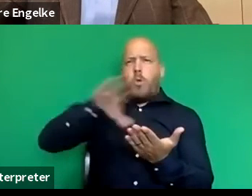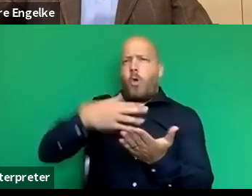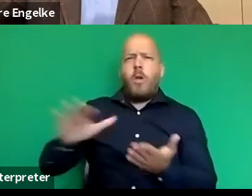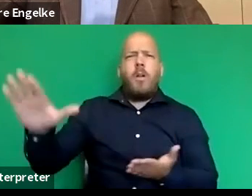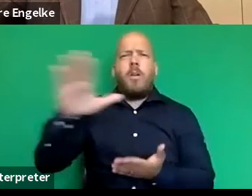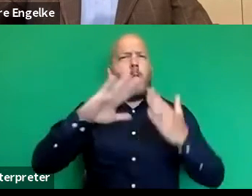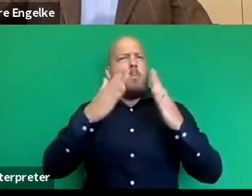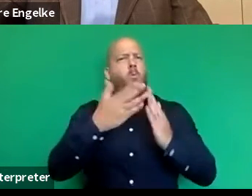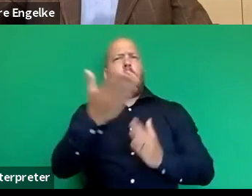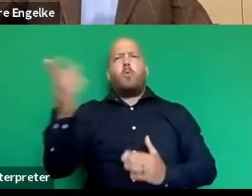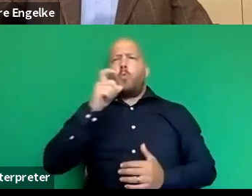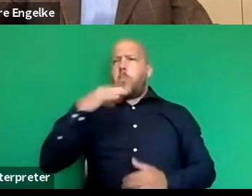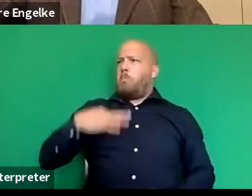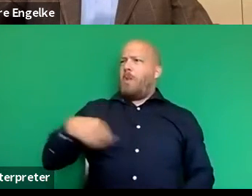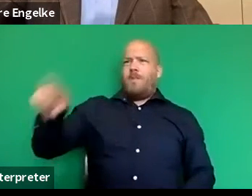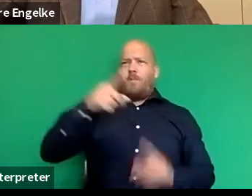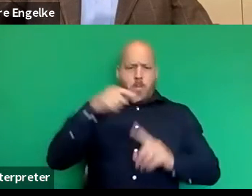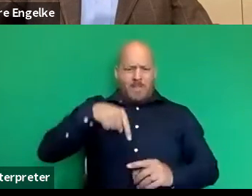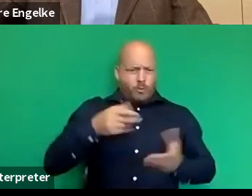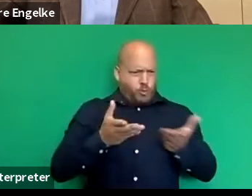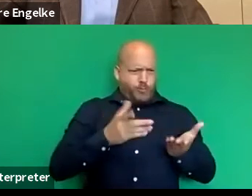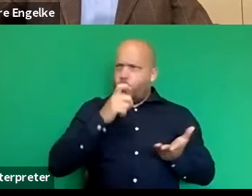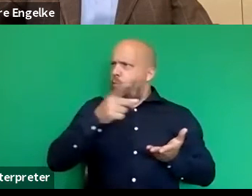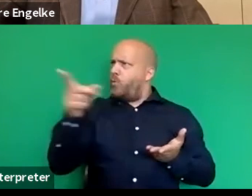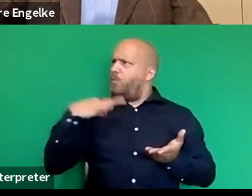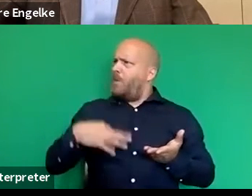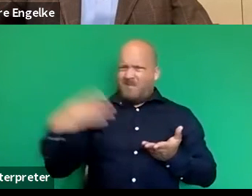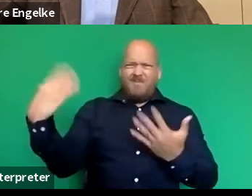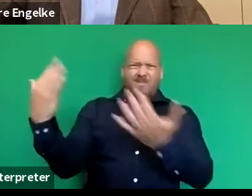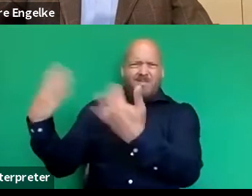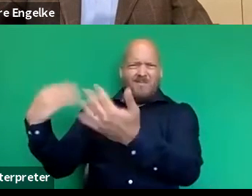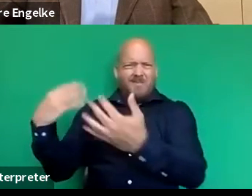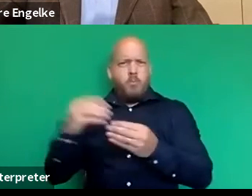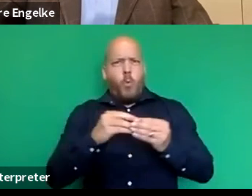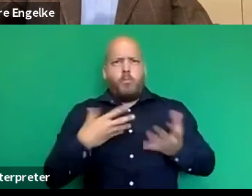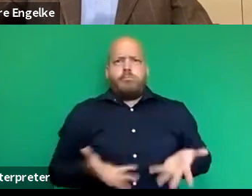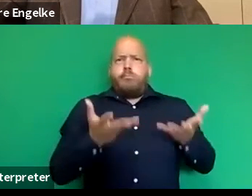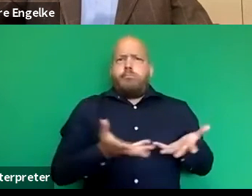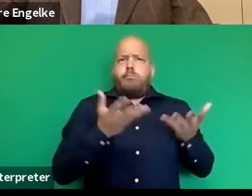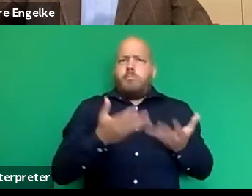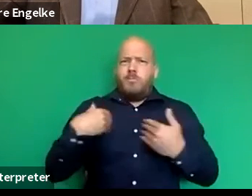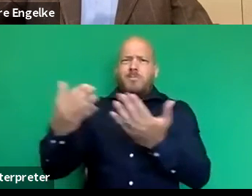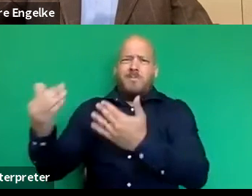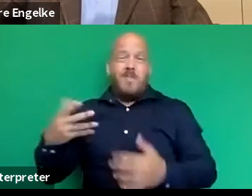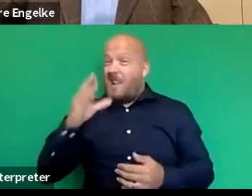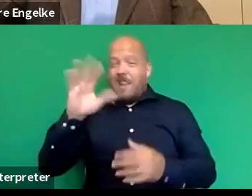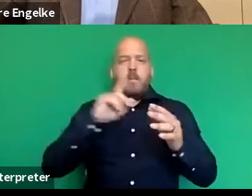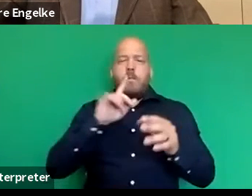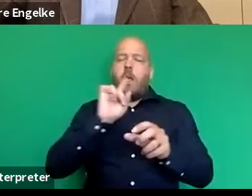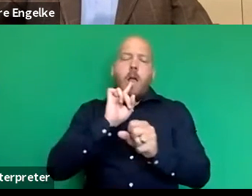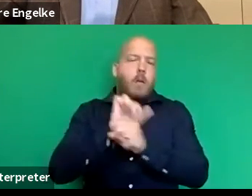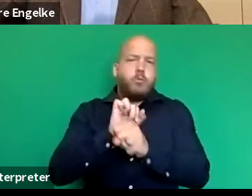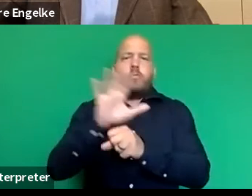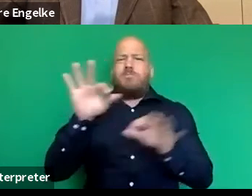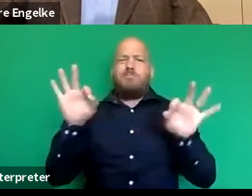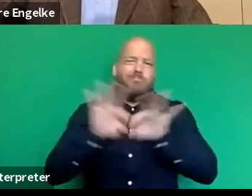Research like Cree's and Linda's is absolutely irreplaceable and important to understand on a more complex level. And